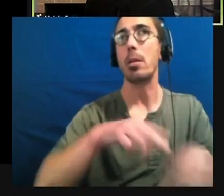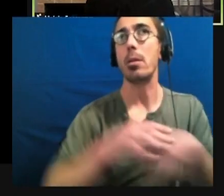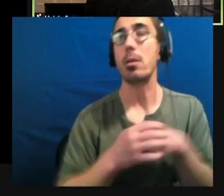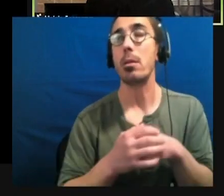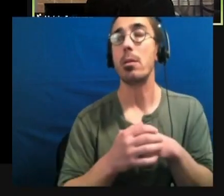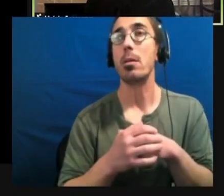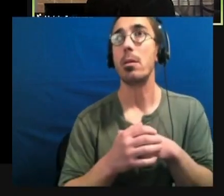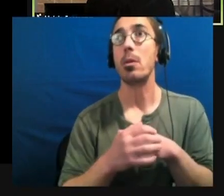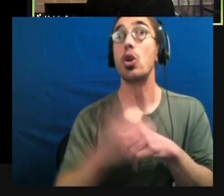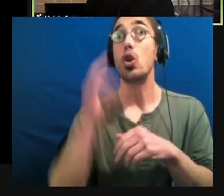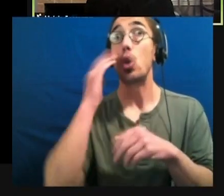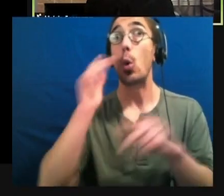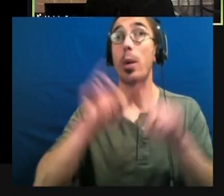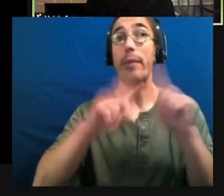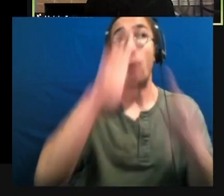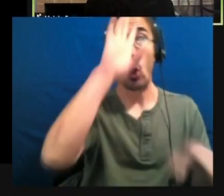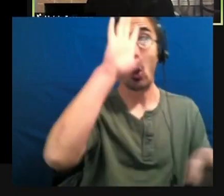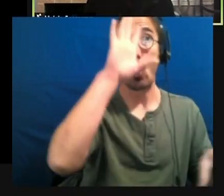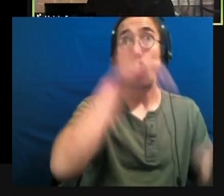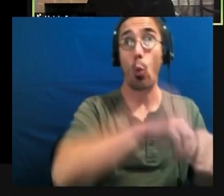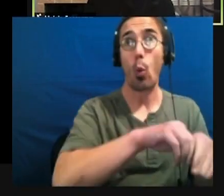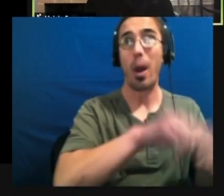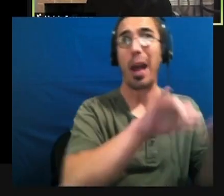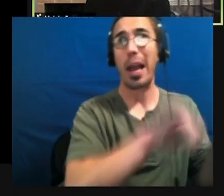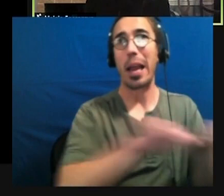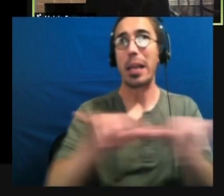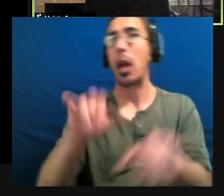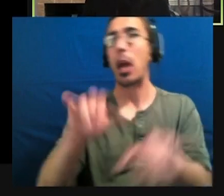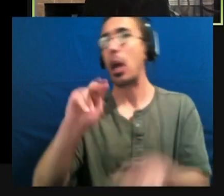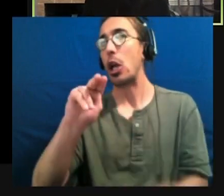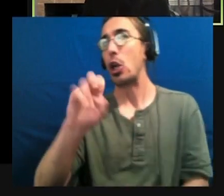between autistic and neurotypical masking?